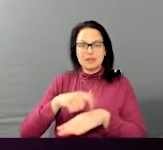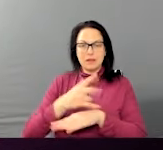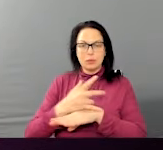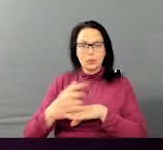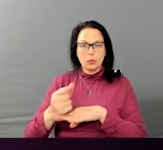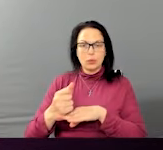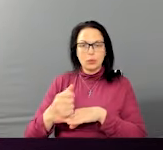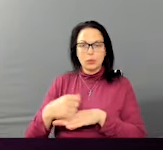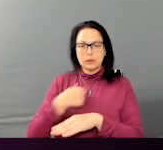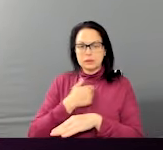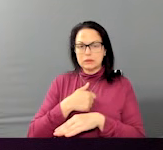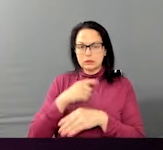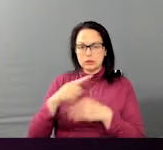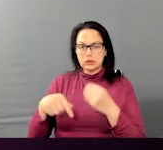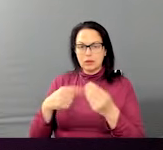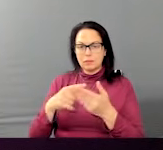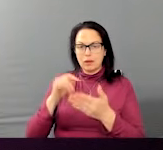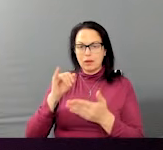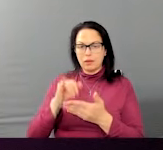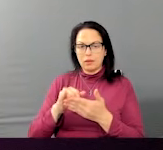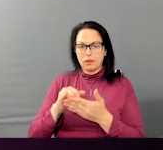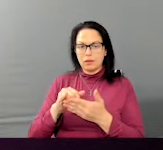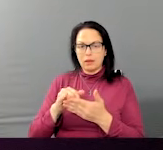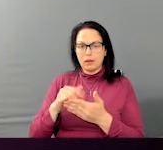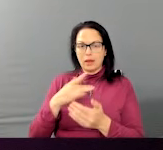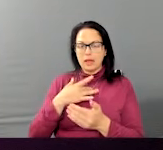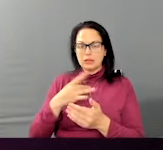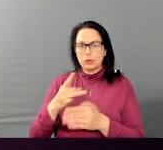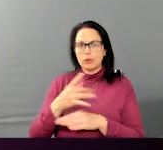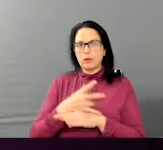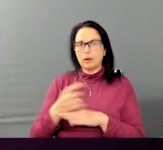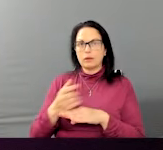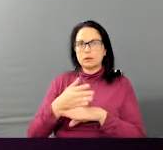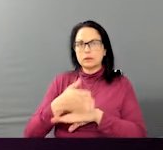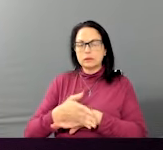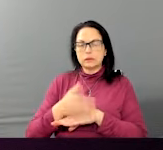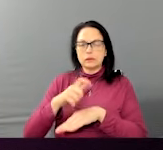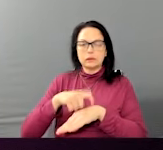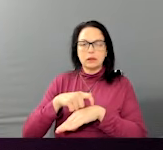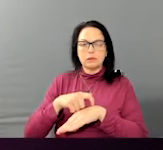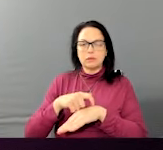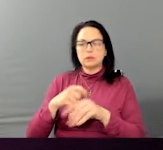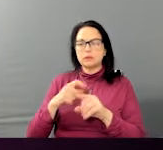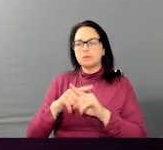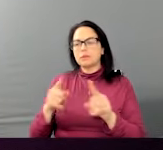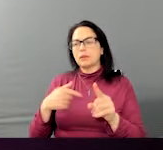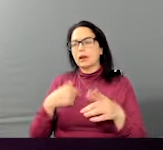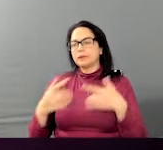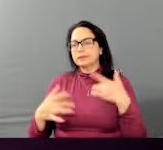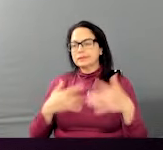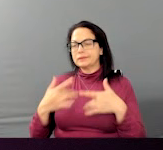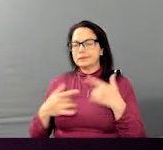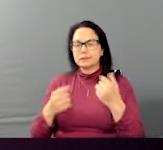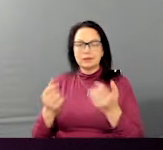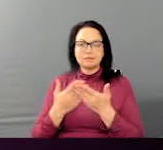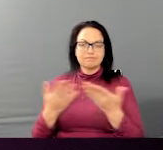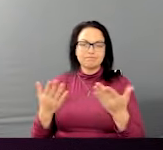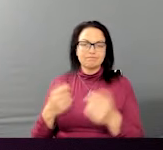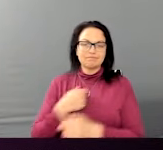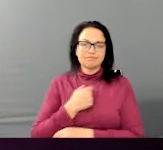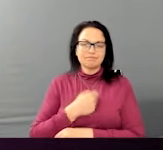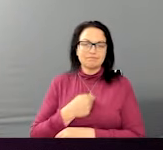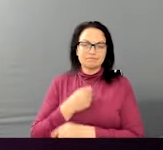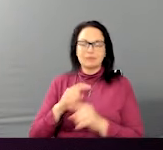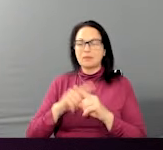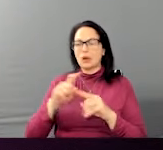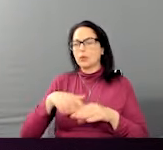bad. Sorry about that. I don't like going over, so sorry. Just got so excited talking with you. So yeah, we also deploy